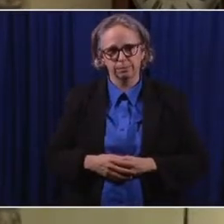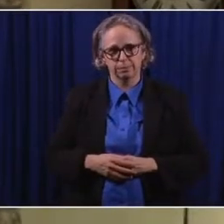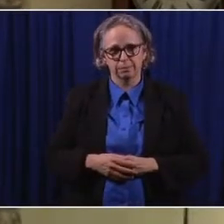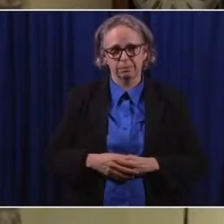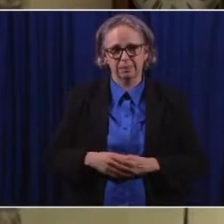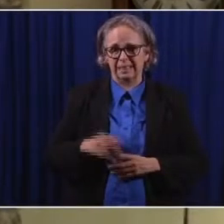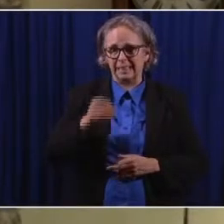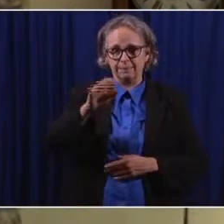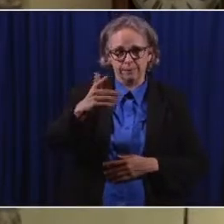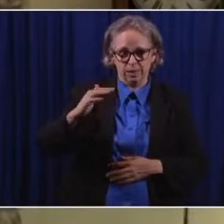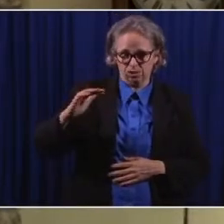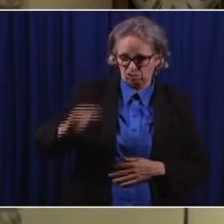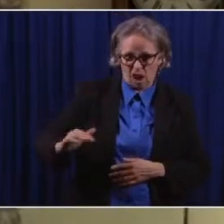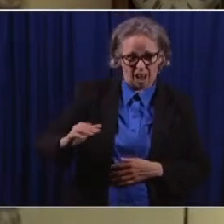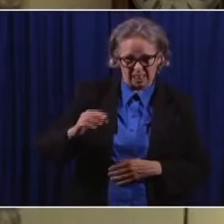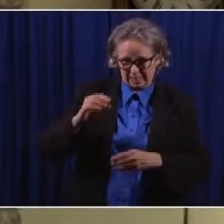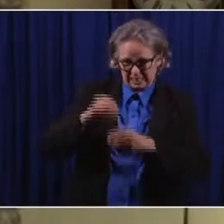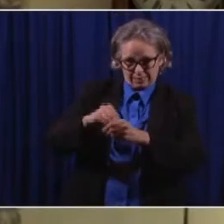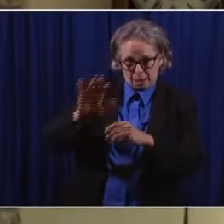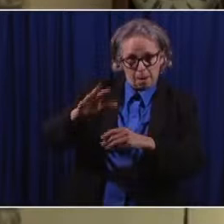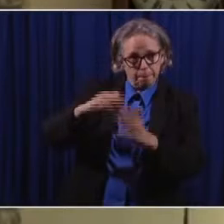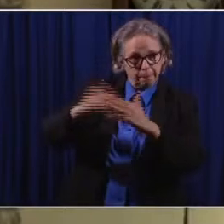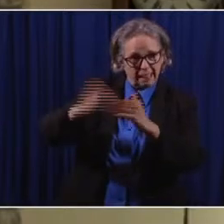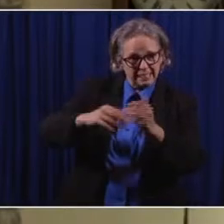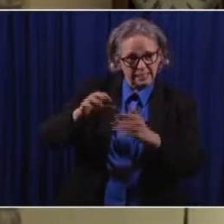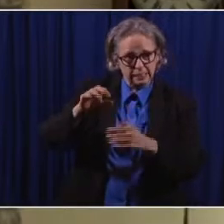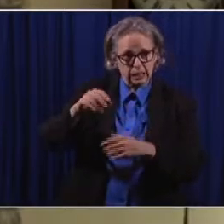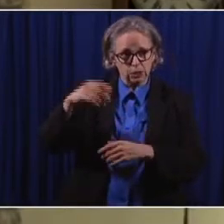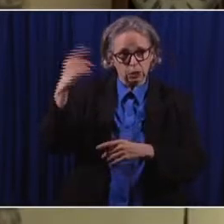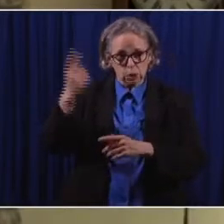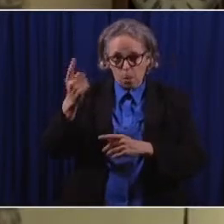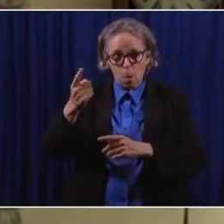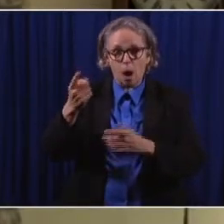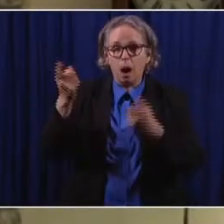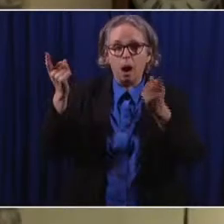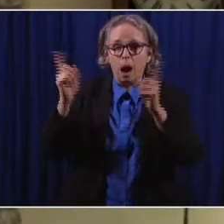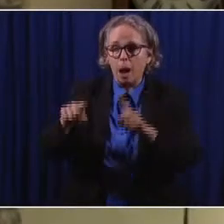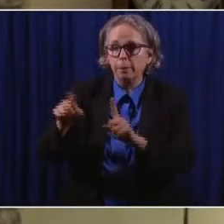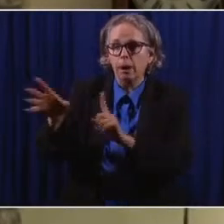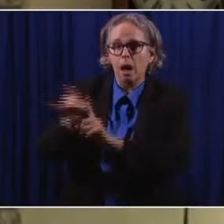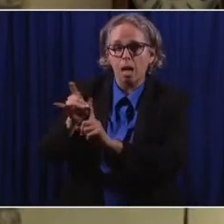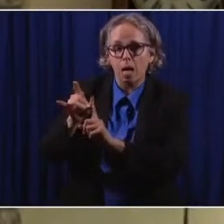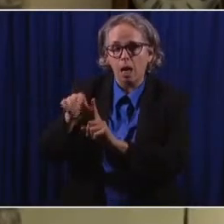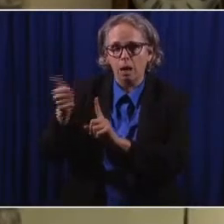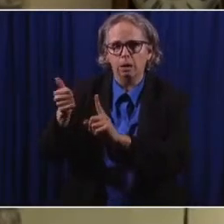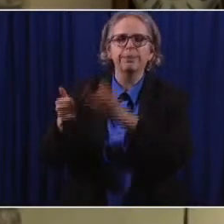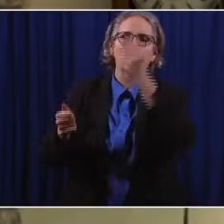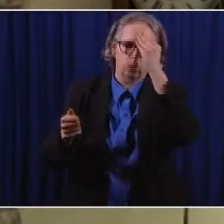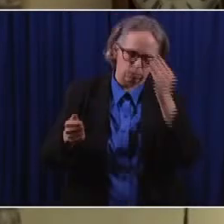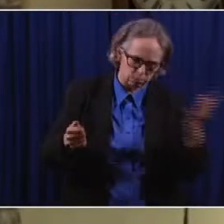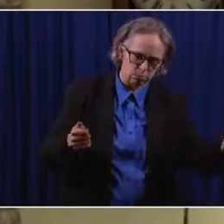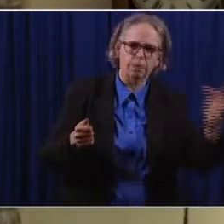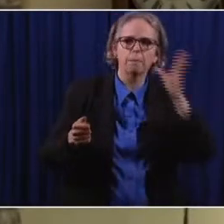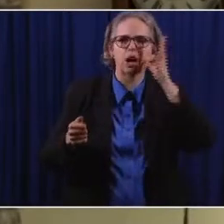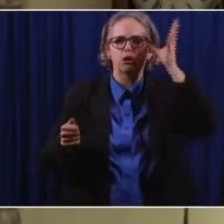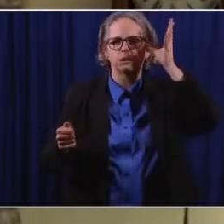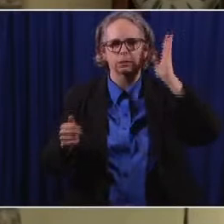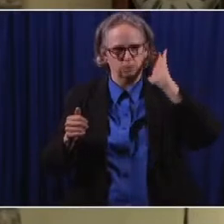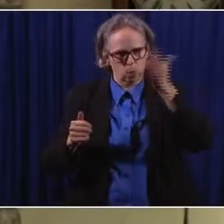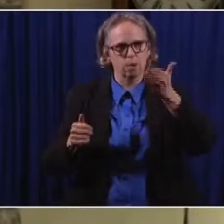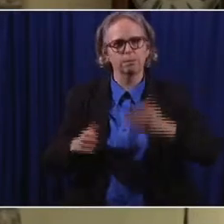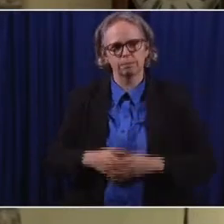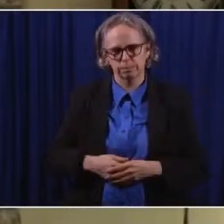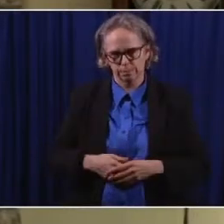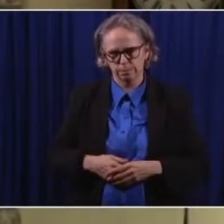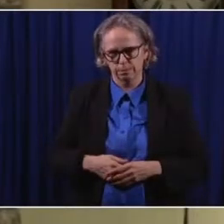COVID in that building, or a child has COVID, you're supposed to be notified. So those are the people who have the most, seems to me, important